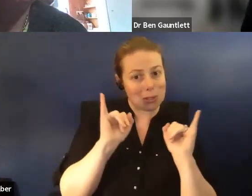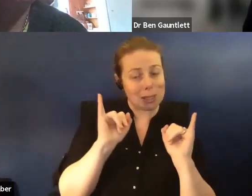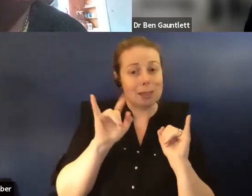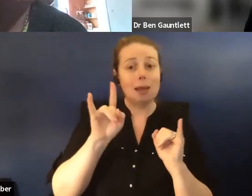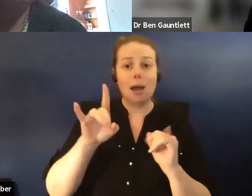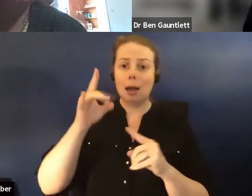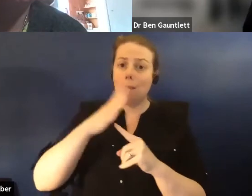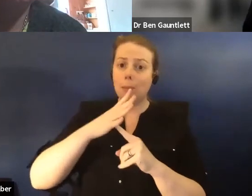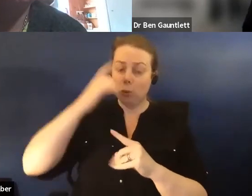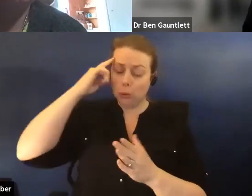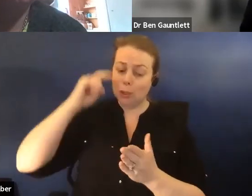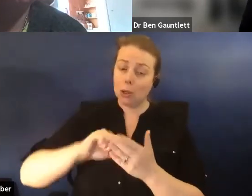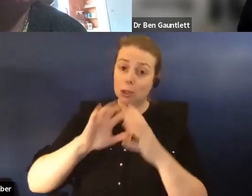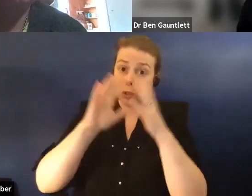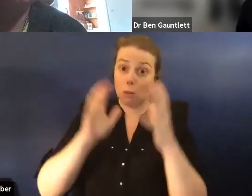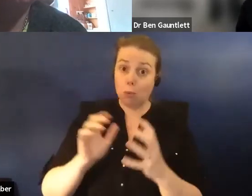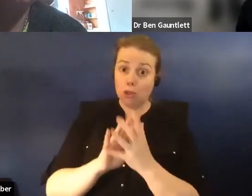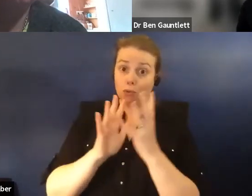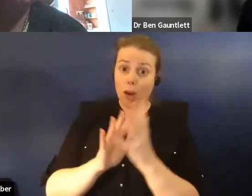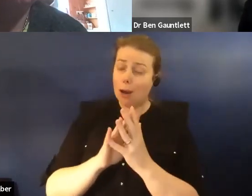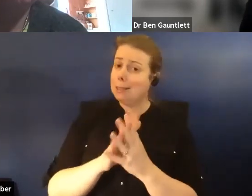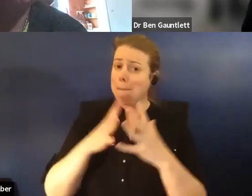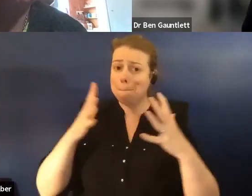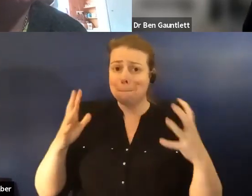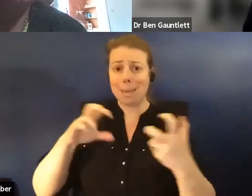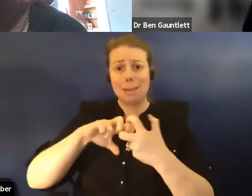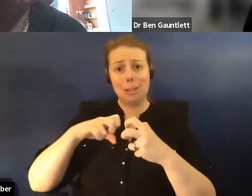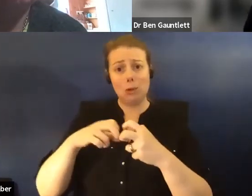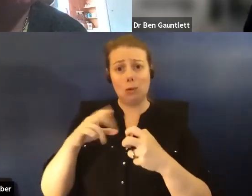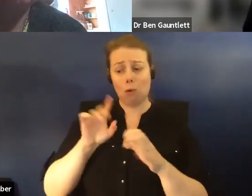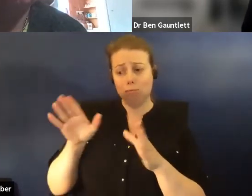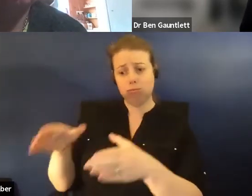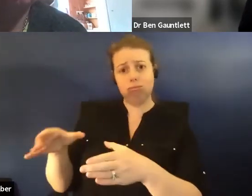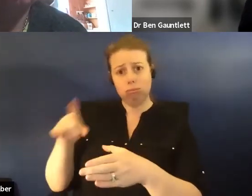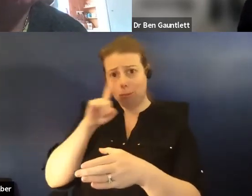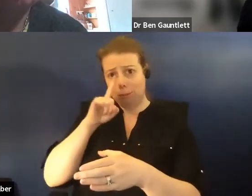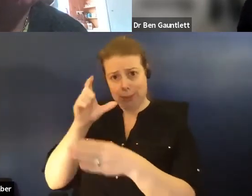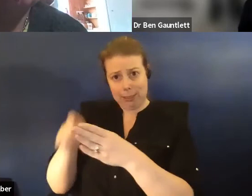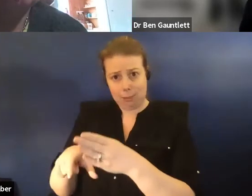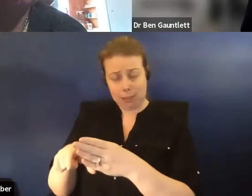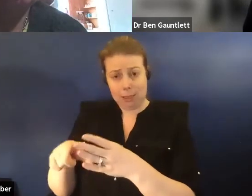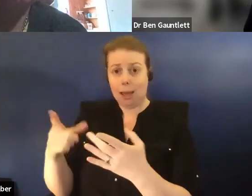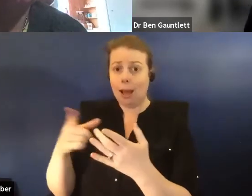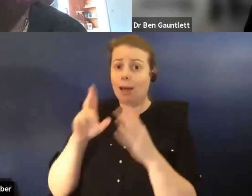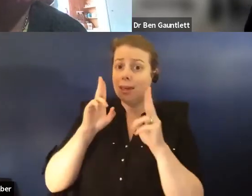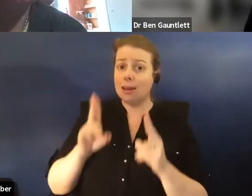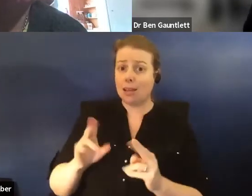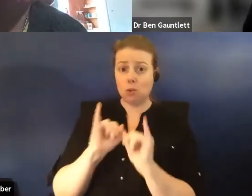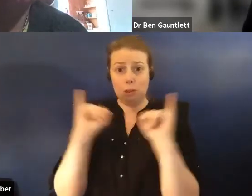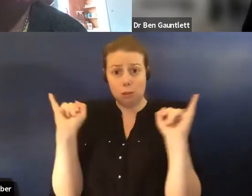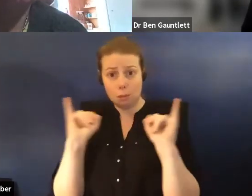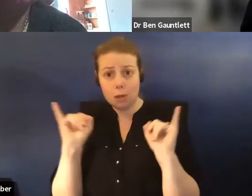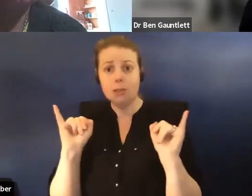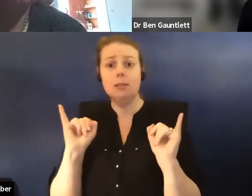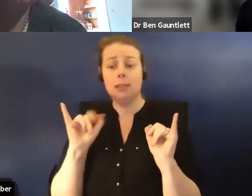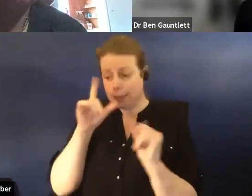that the bushfires were a significant issue for people with disability, and other forms of natural disasters can have significant issues